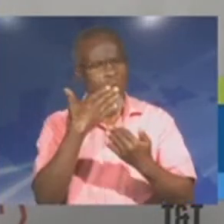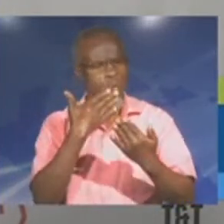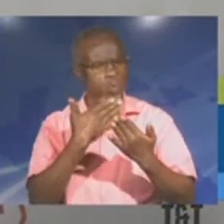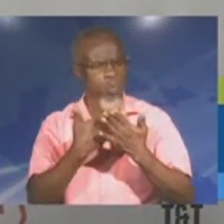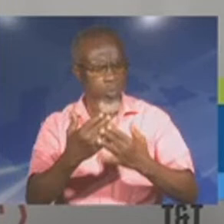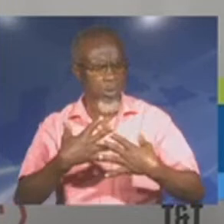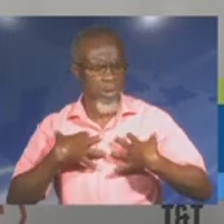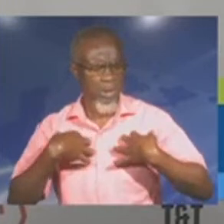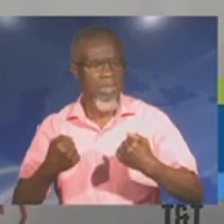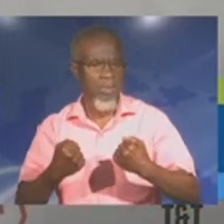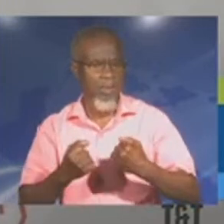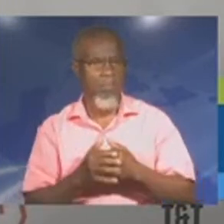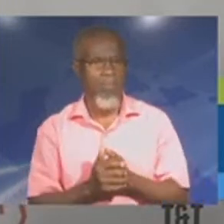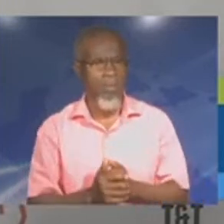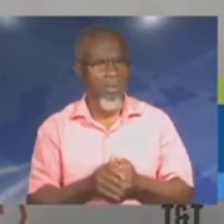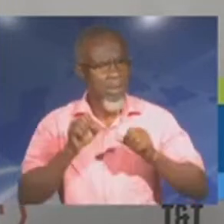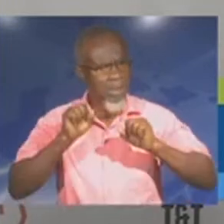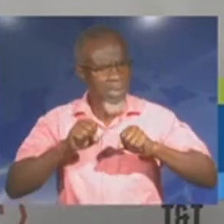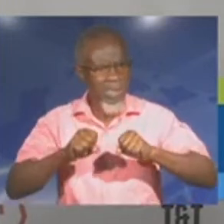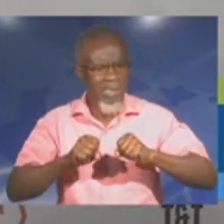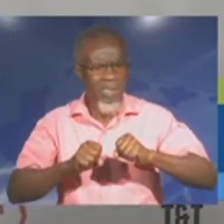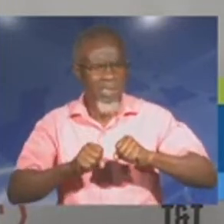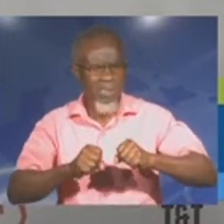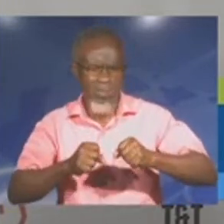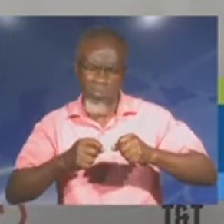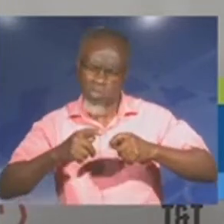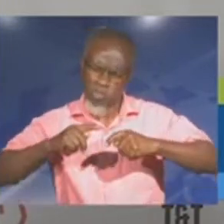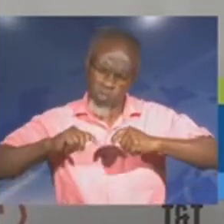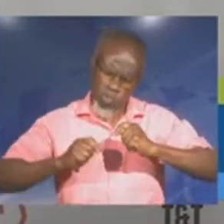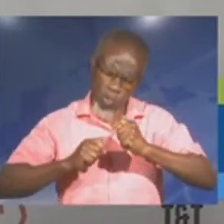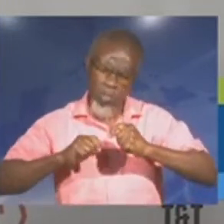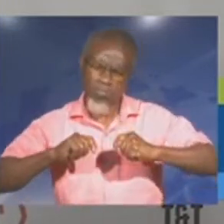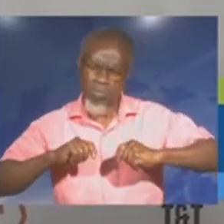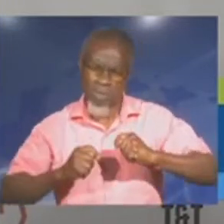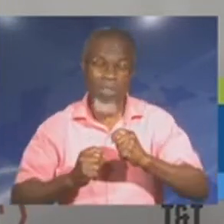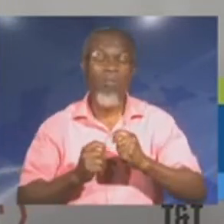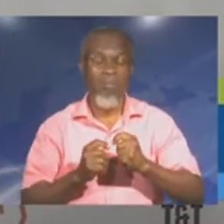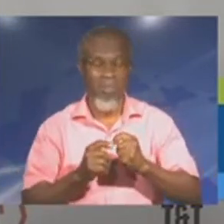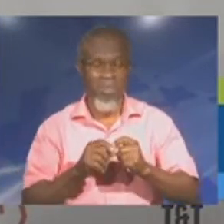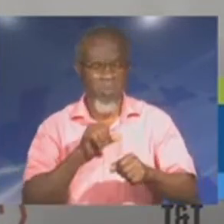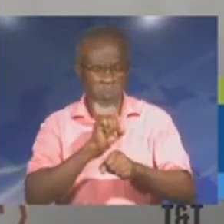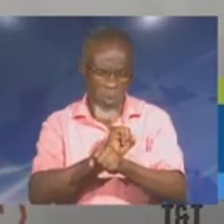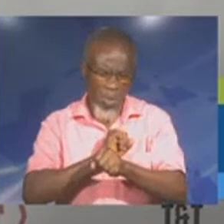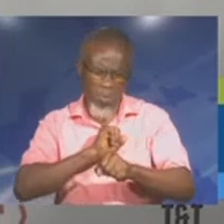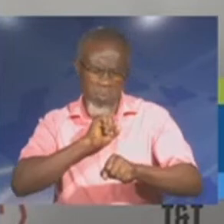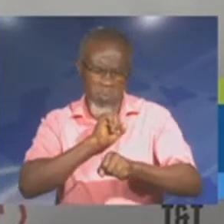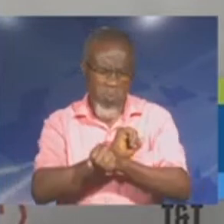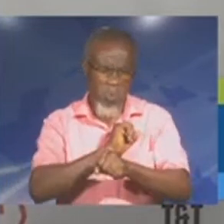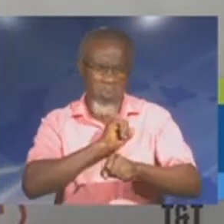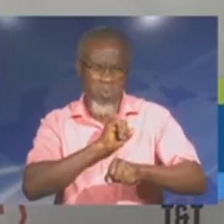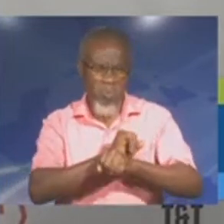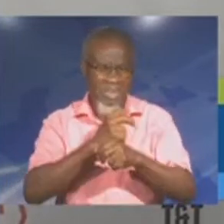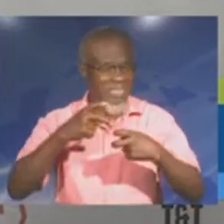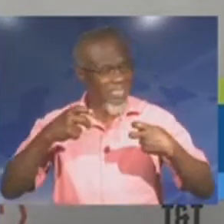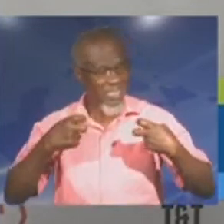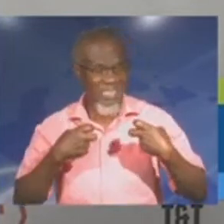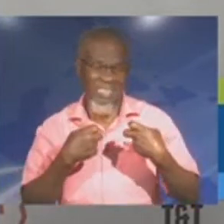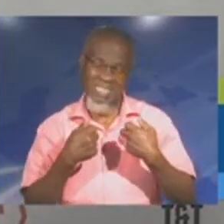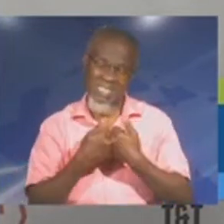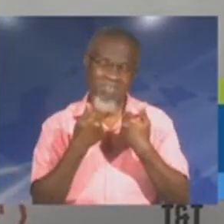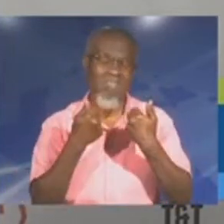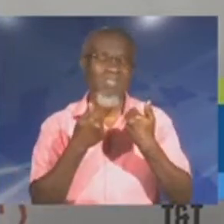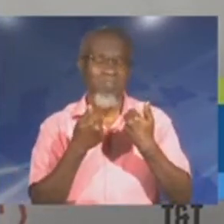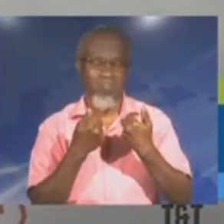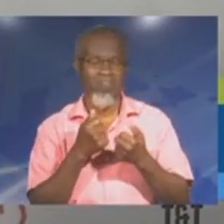challenging circumstances, nursing staff around the world and at home in Trinidad and Tobago continue to go above